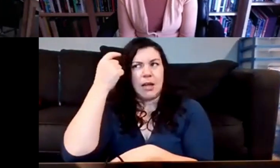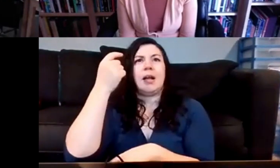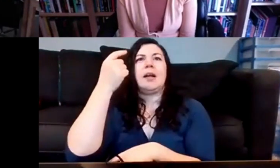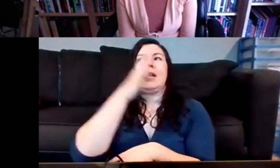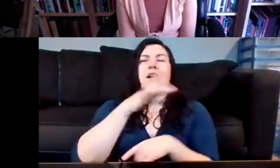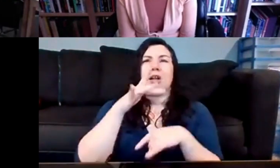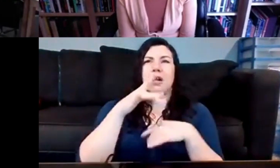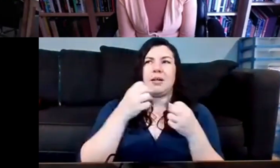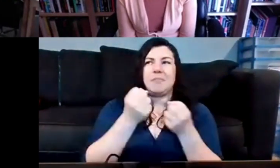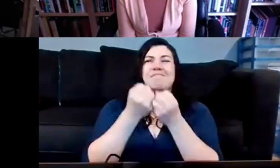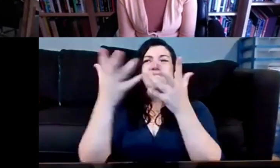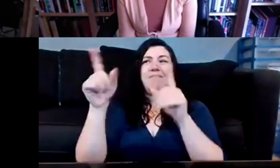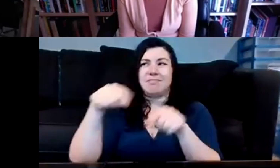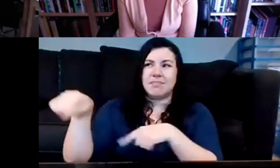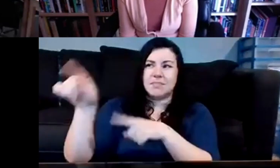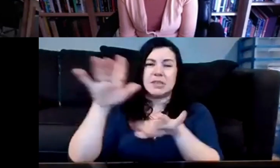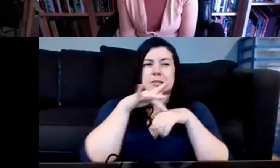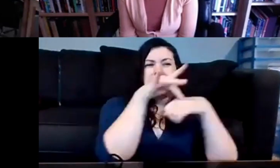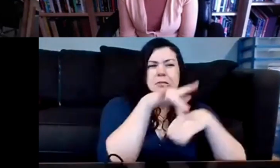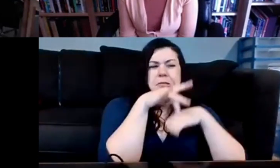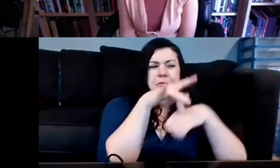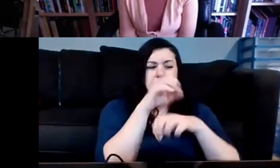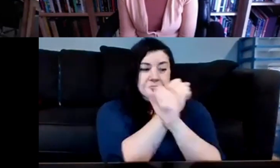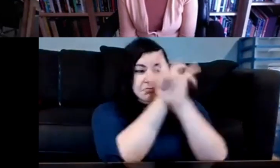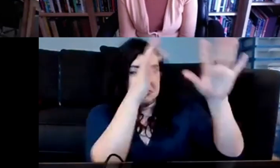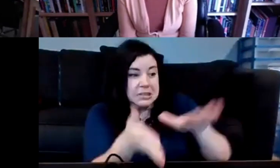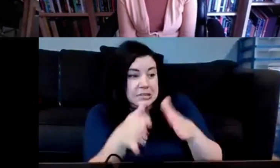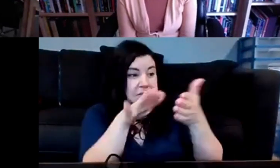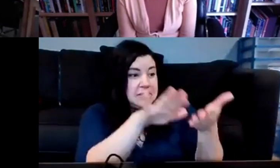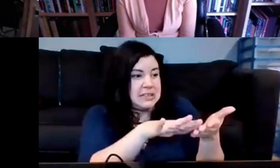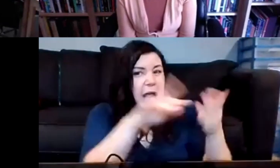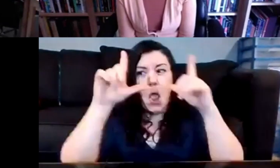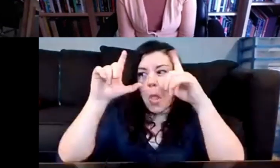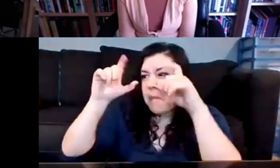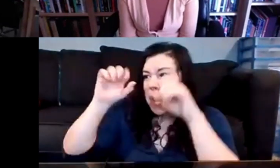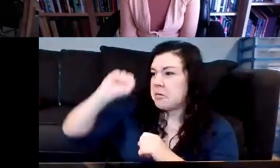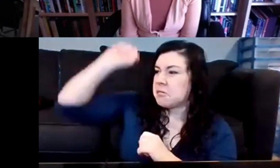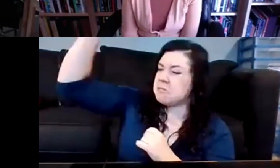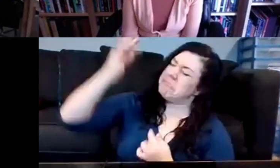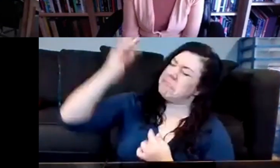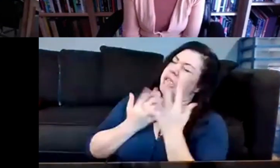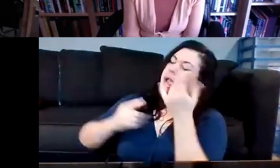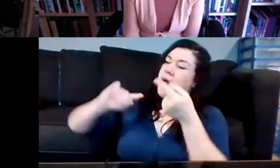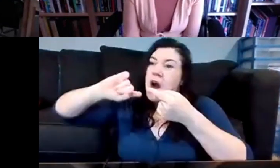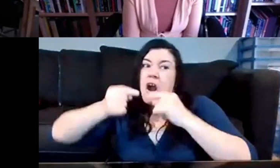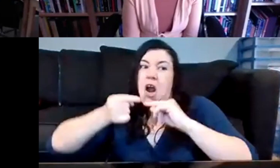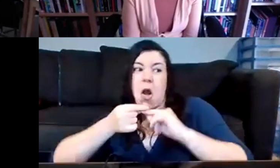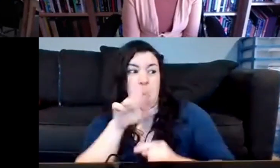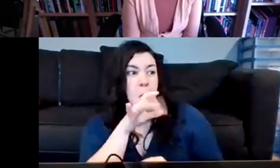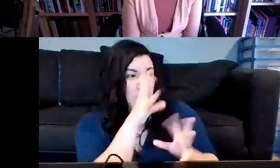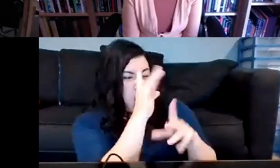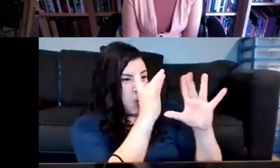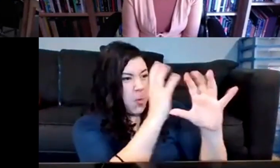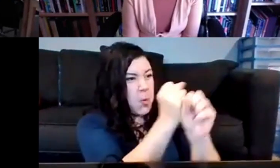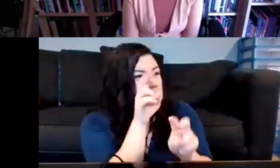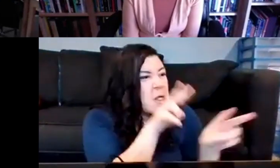with death imagery, with lynching photography, with harms, and that unless there can be